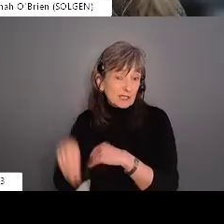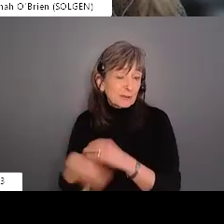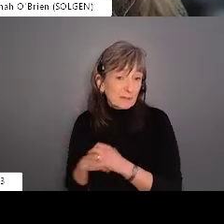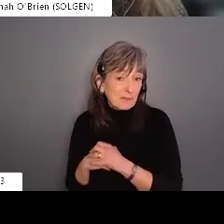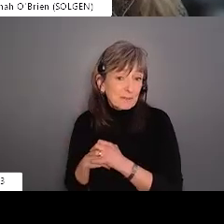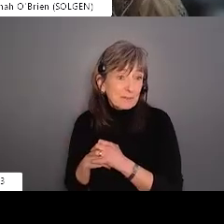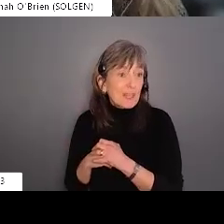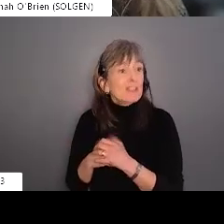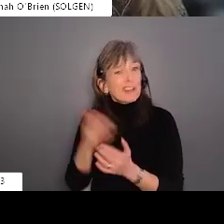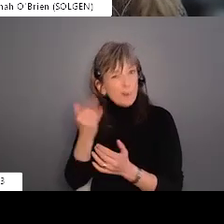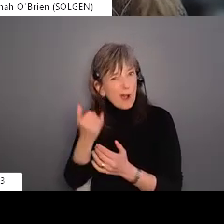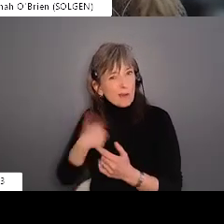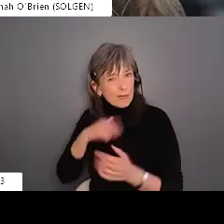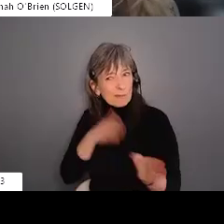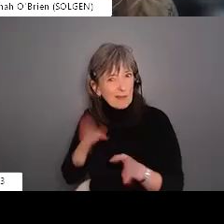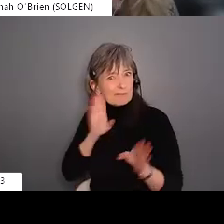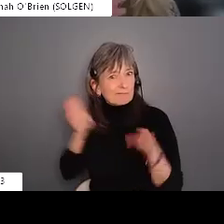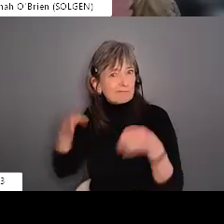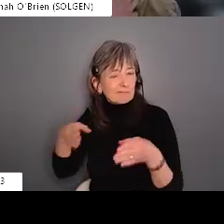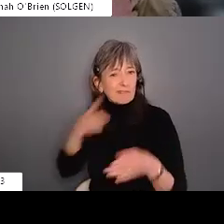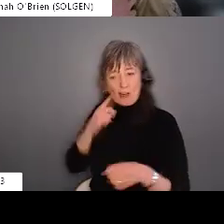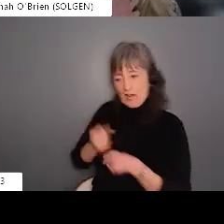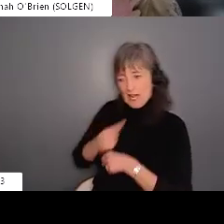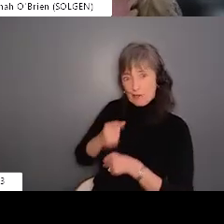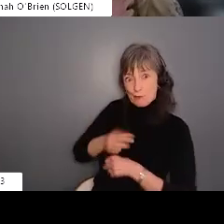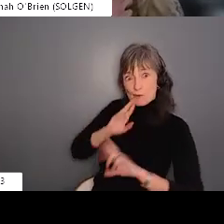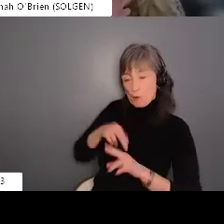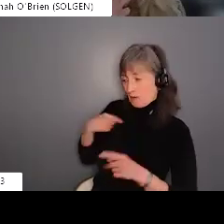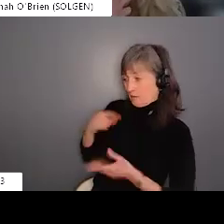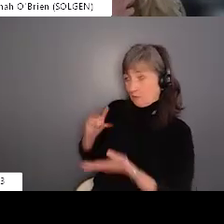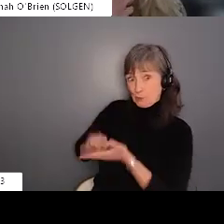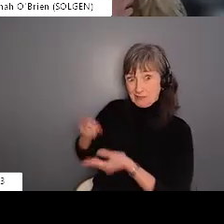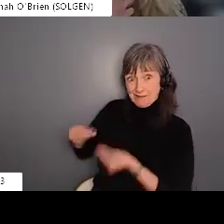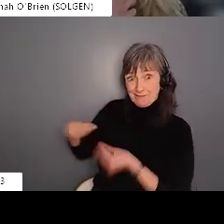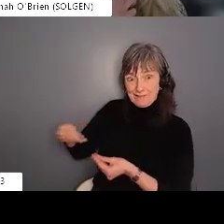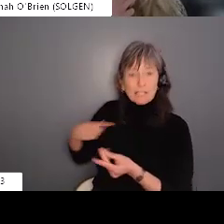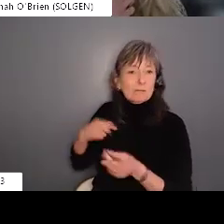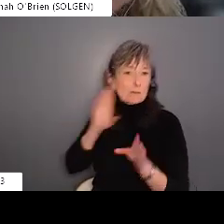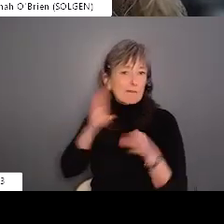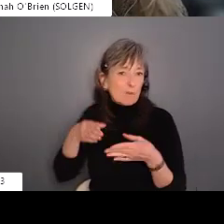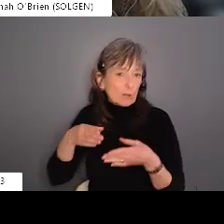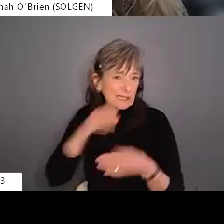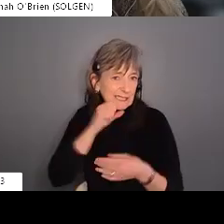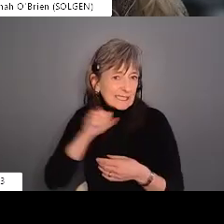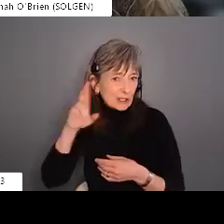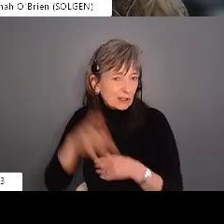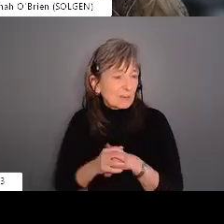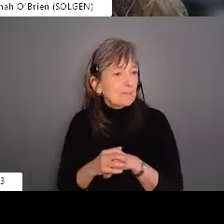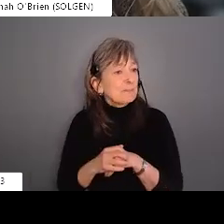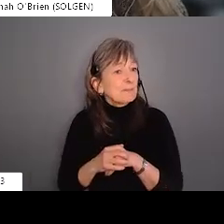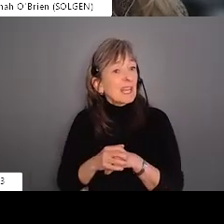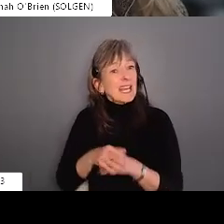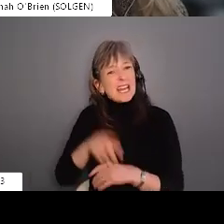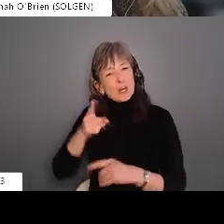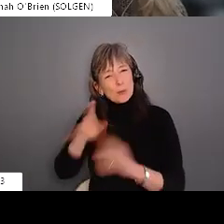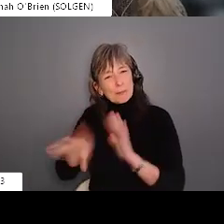IPV and older couples in our annual report most recently published. We chose 55 years as kind of the